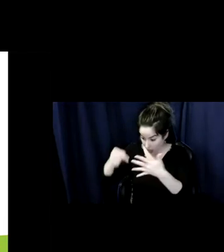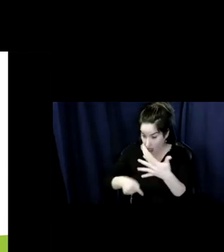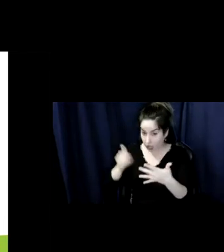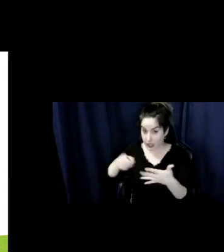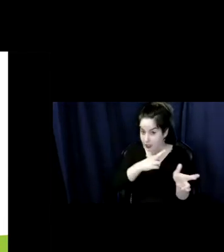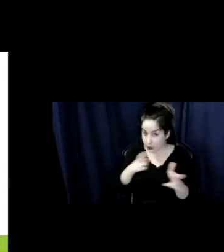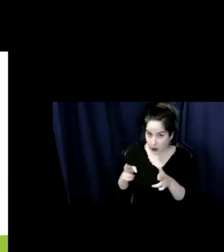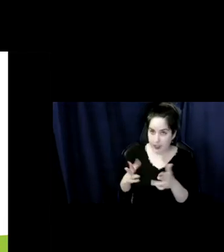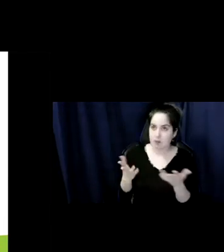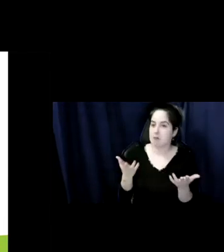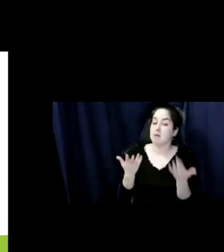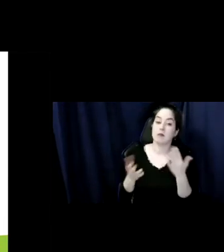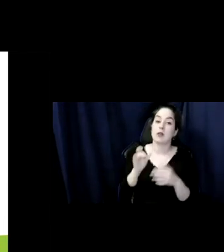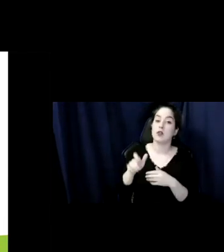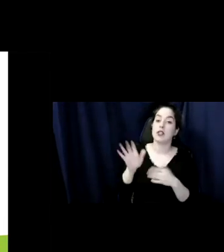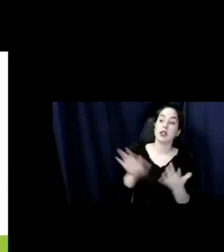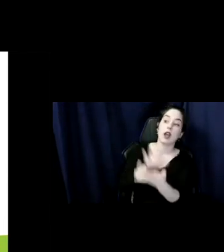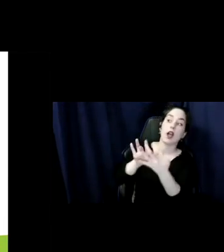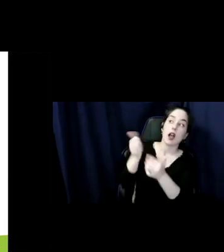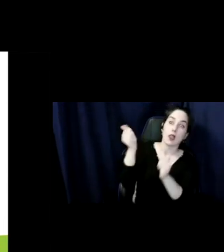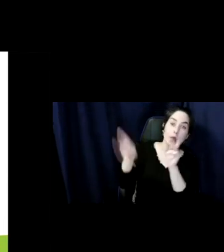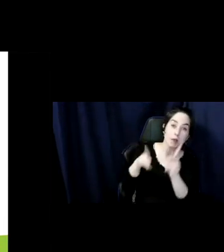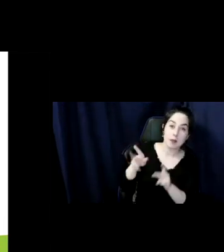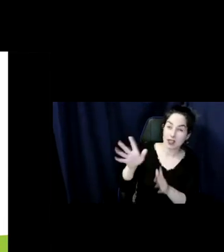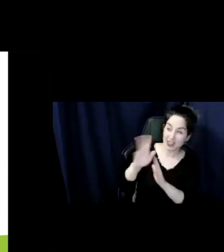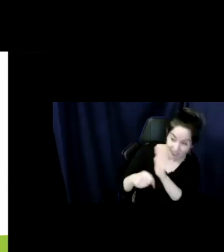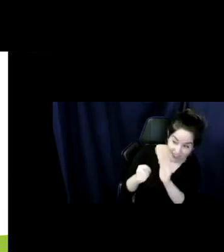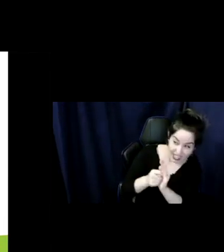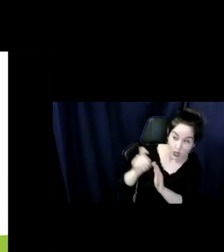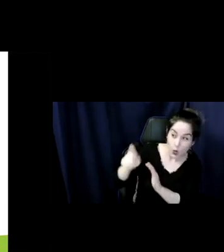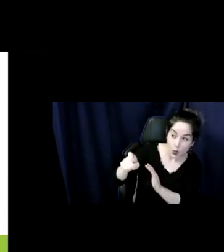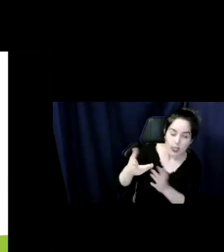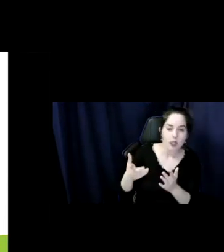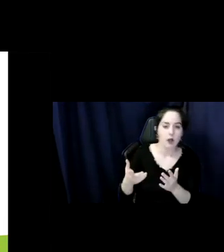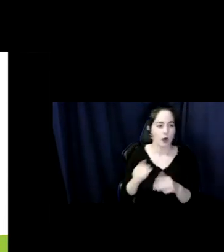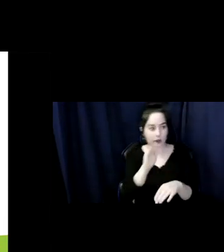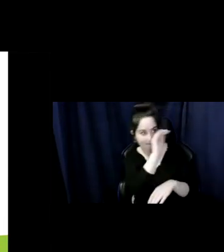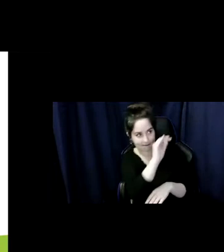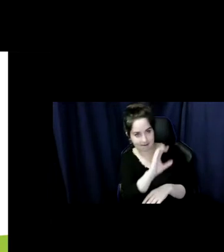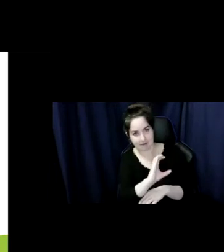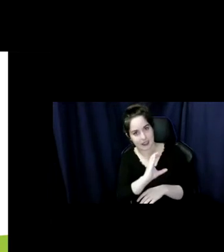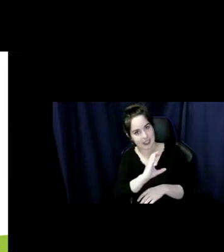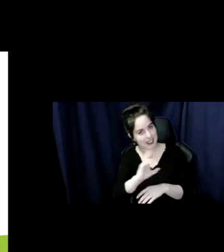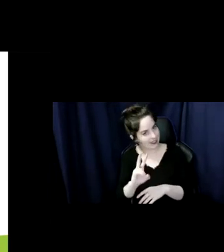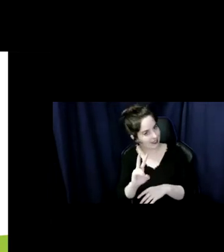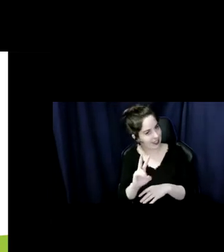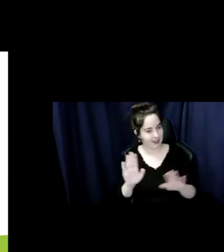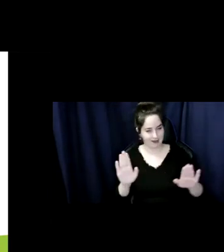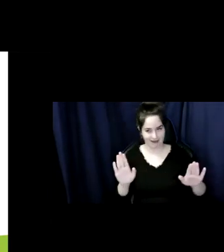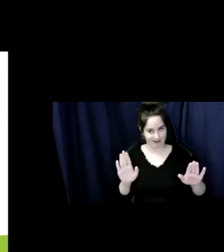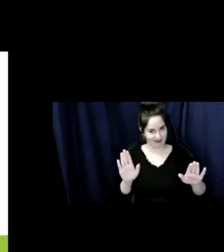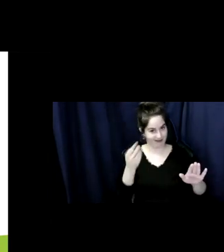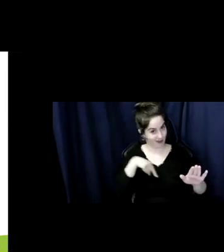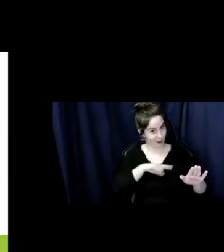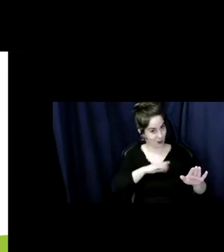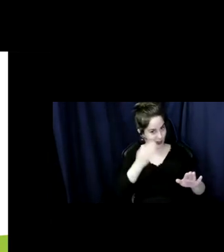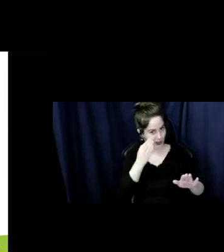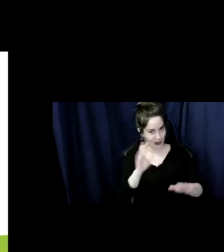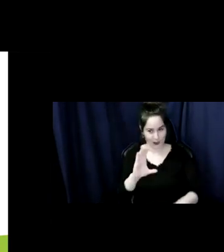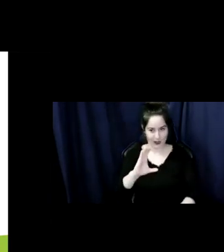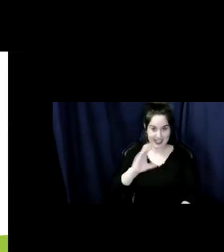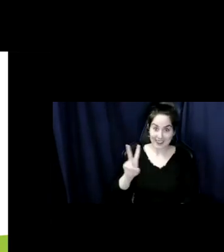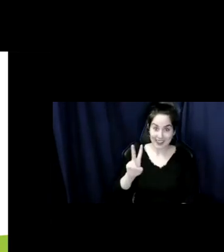out to collaborators for video or asking them for CVs. And we all know everyone hates giving you their CV.